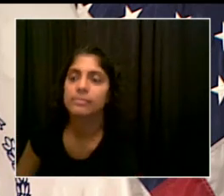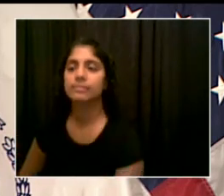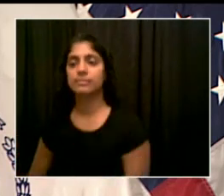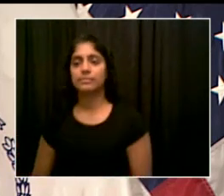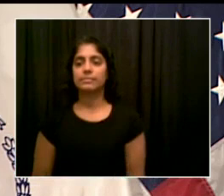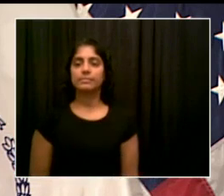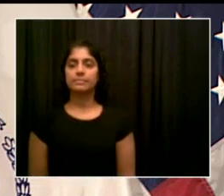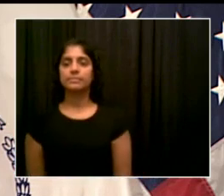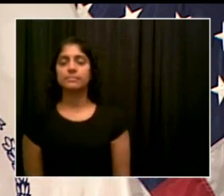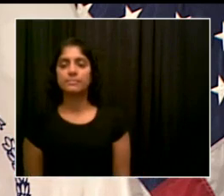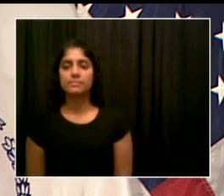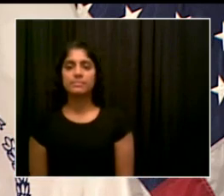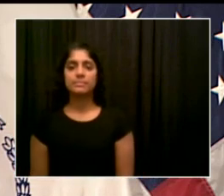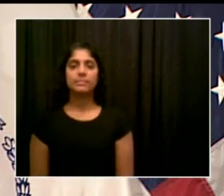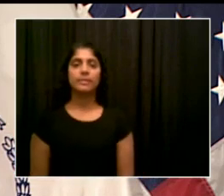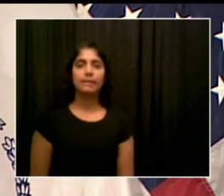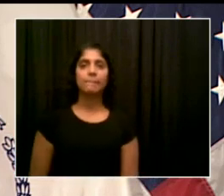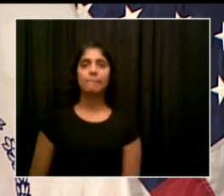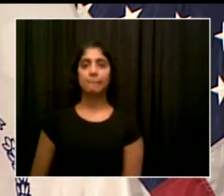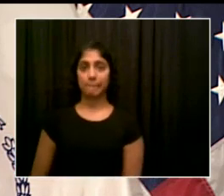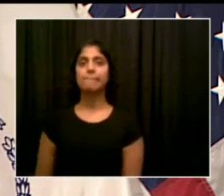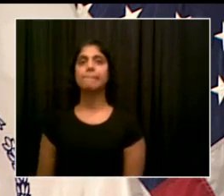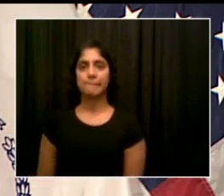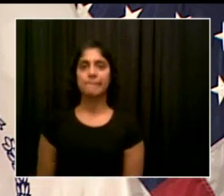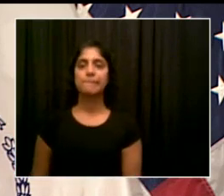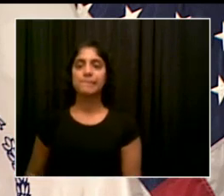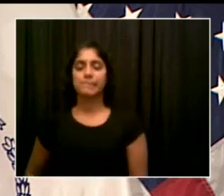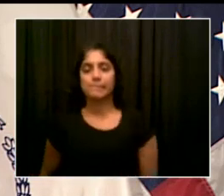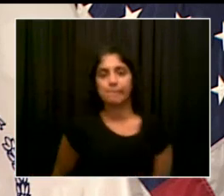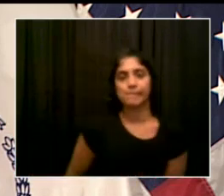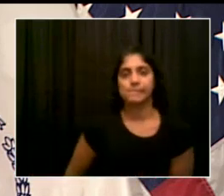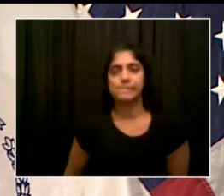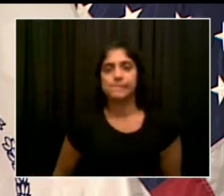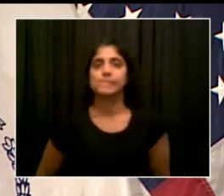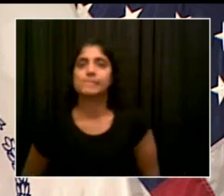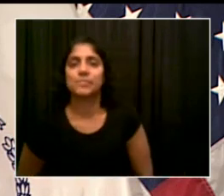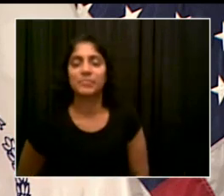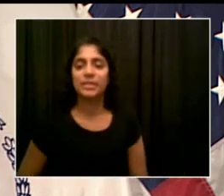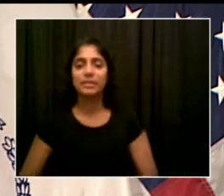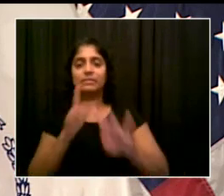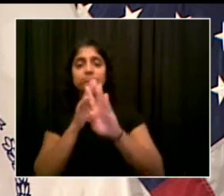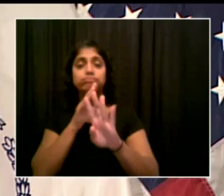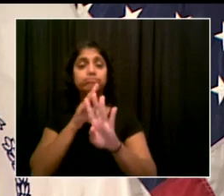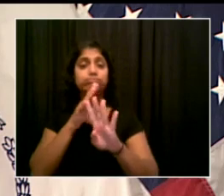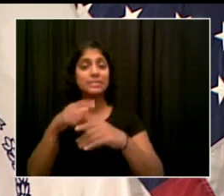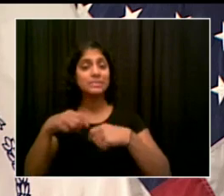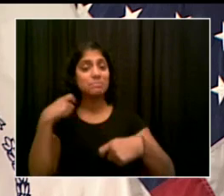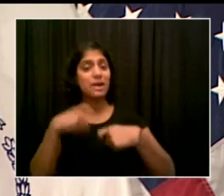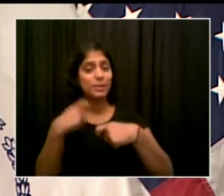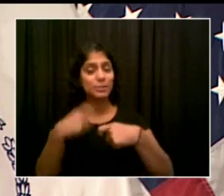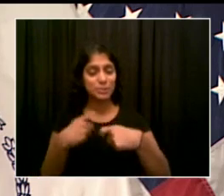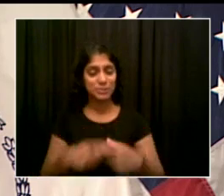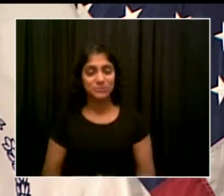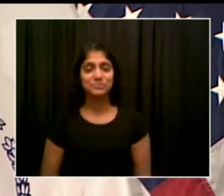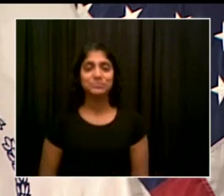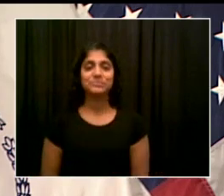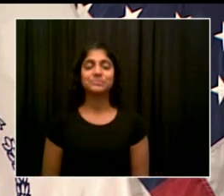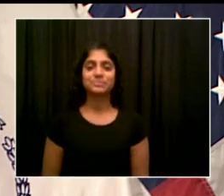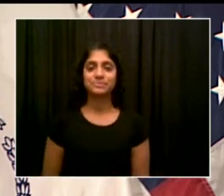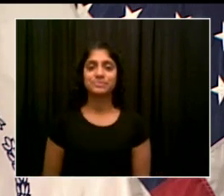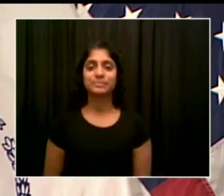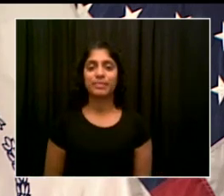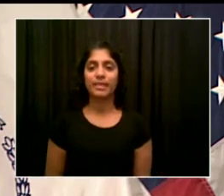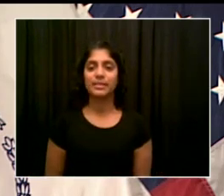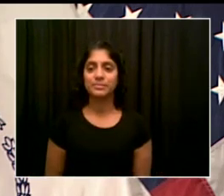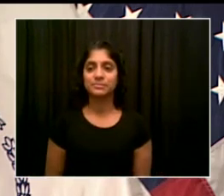a tener que mostrar que han sido vacunados o mostrar una prueba de COVID negativa cada